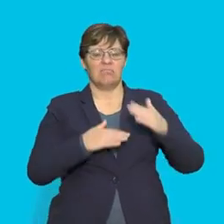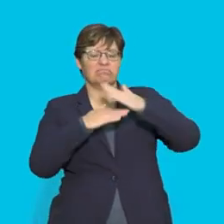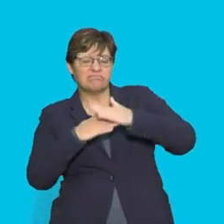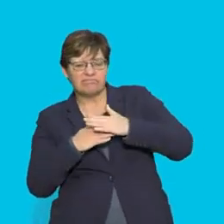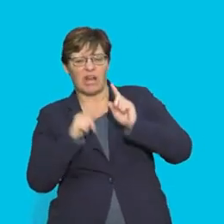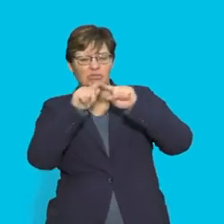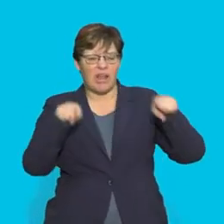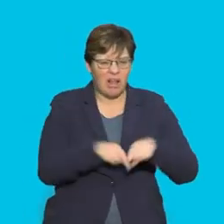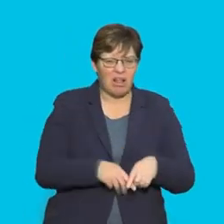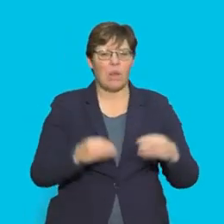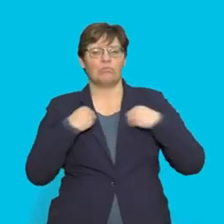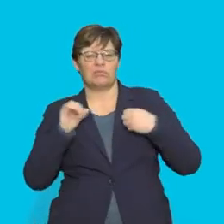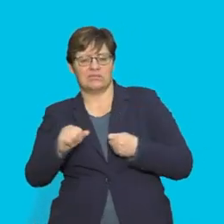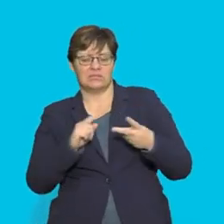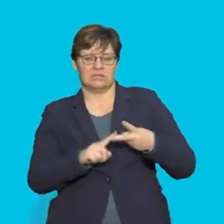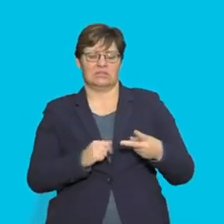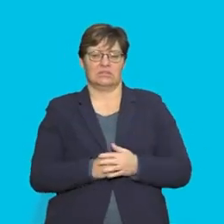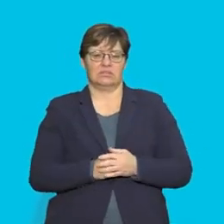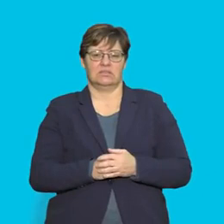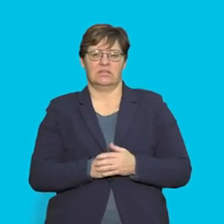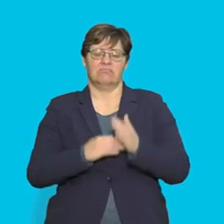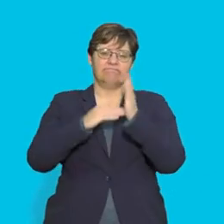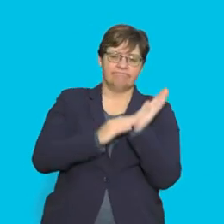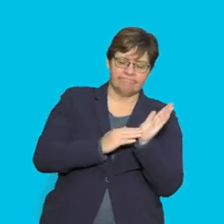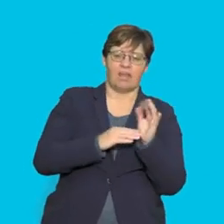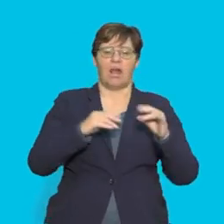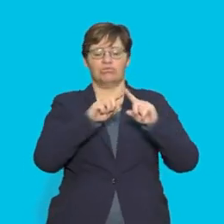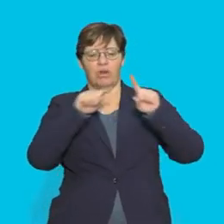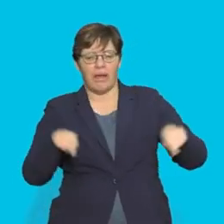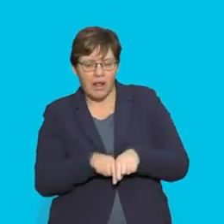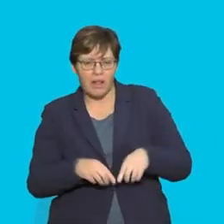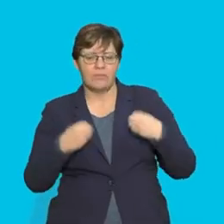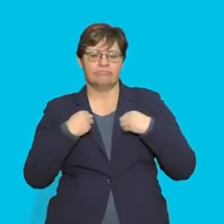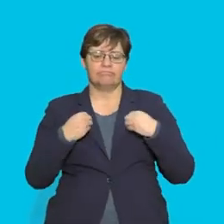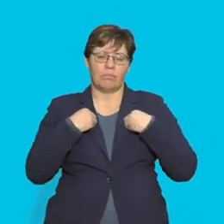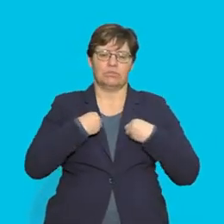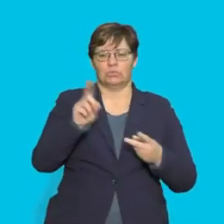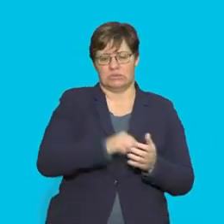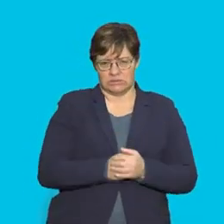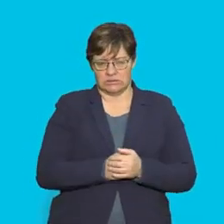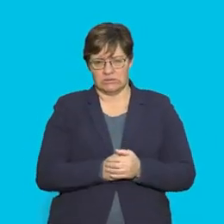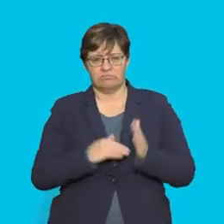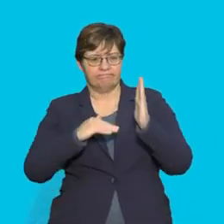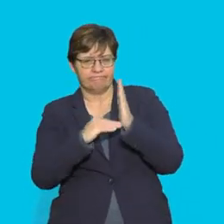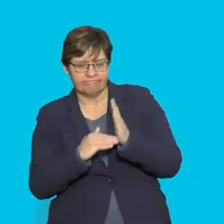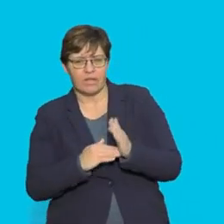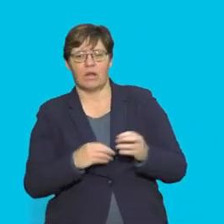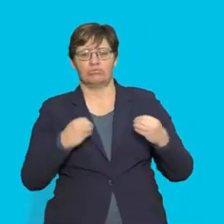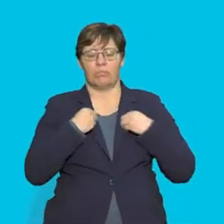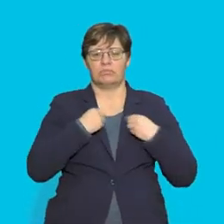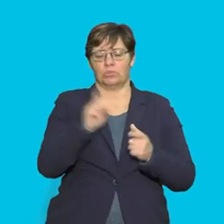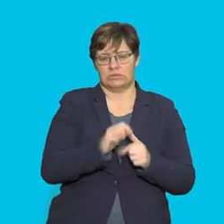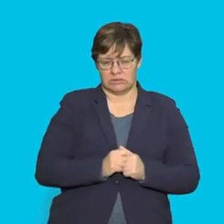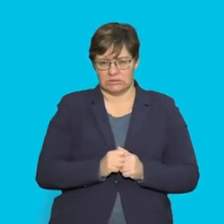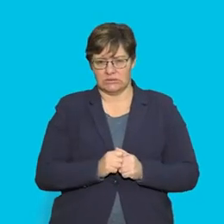what are the properties? An isosceles triangle, what are the properties? An equilateral triangle, what are the